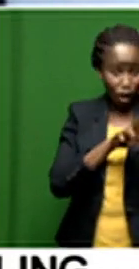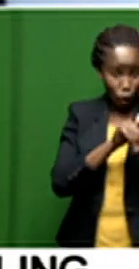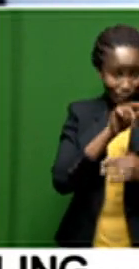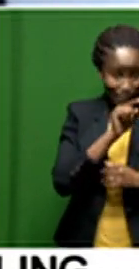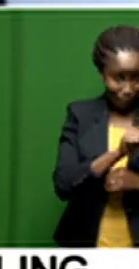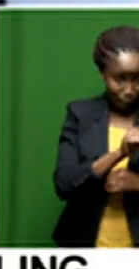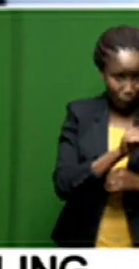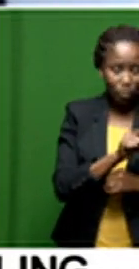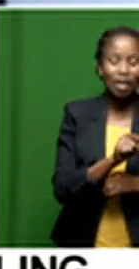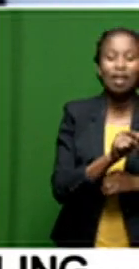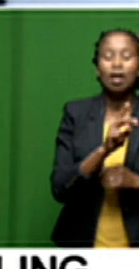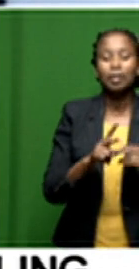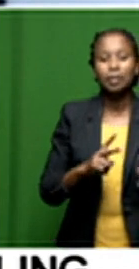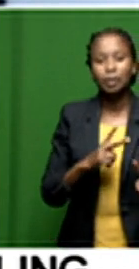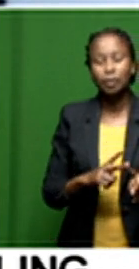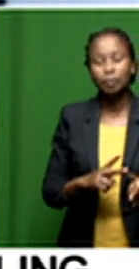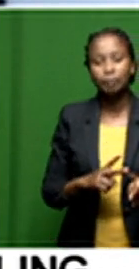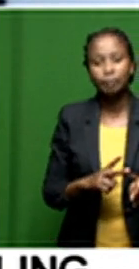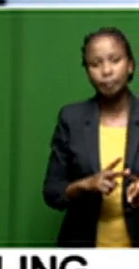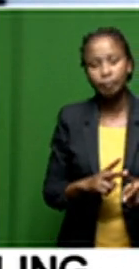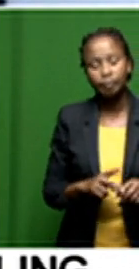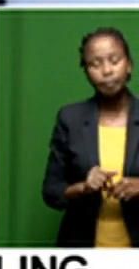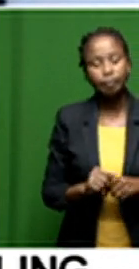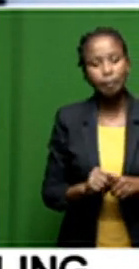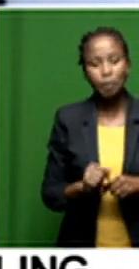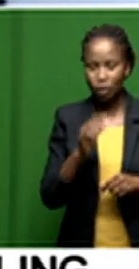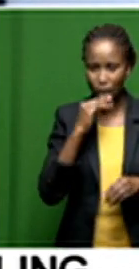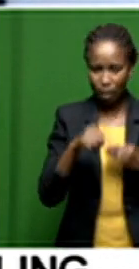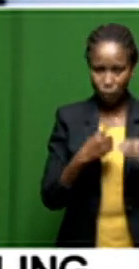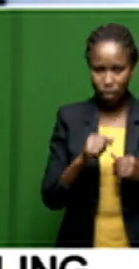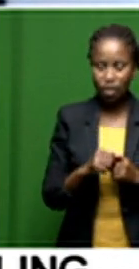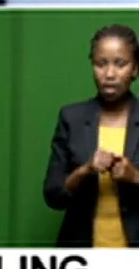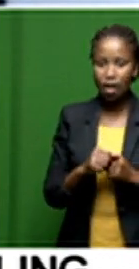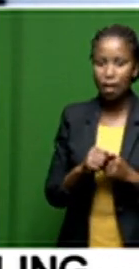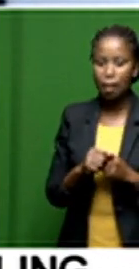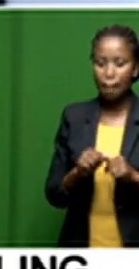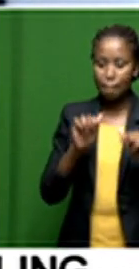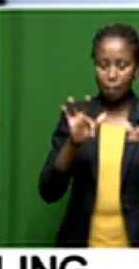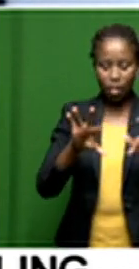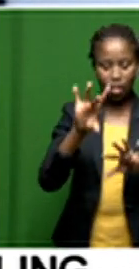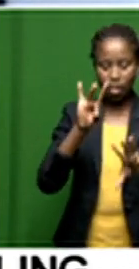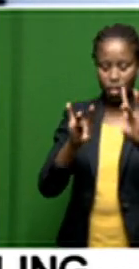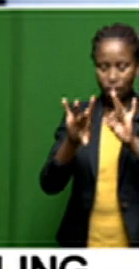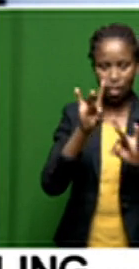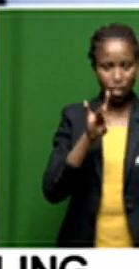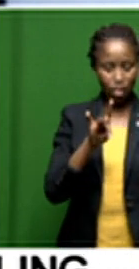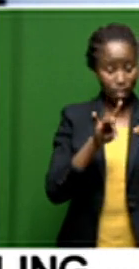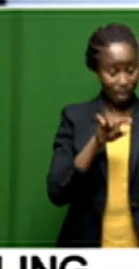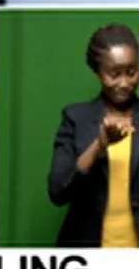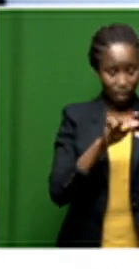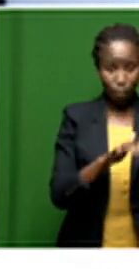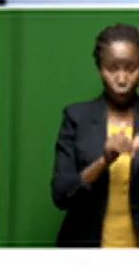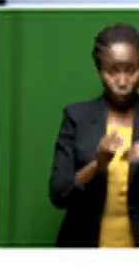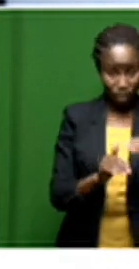And that included the fact that, as you say, the candidate nomination process concluded, I think,